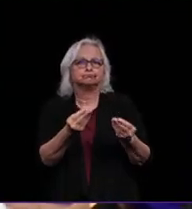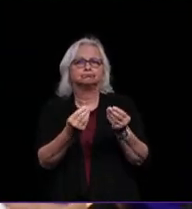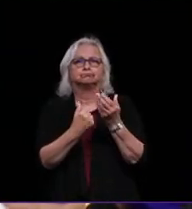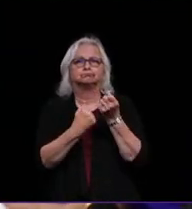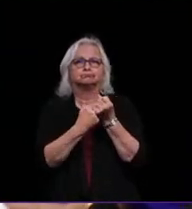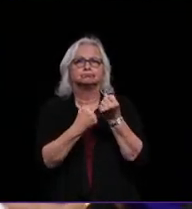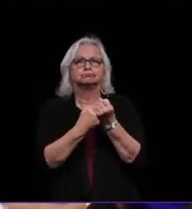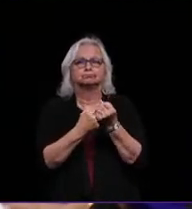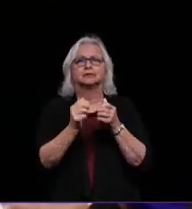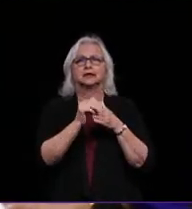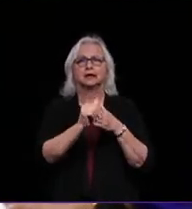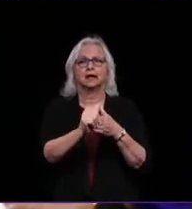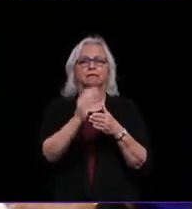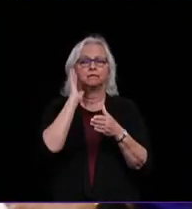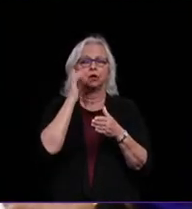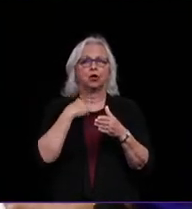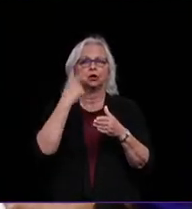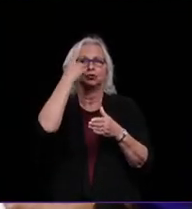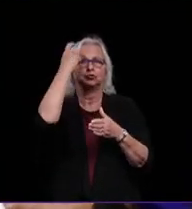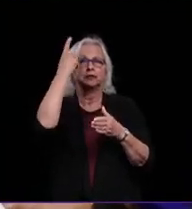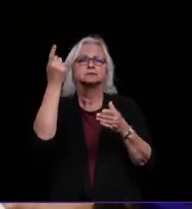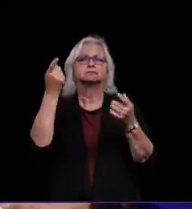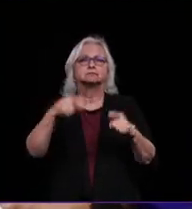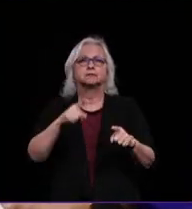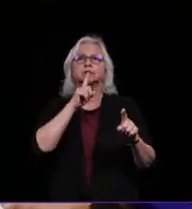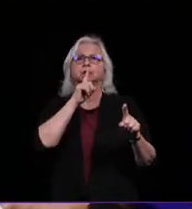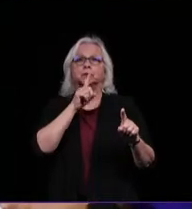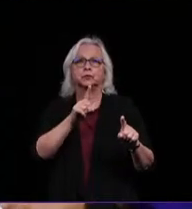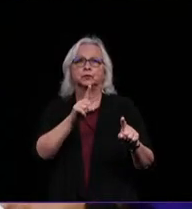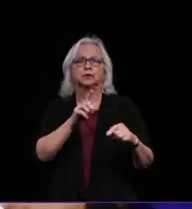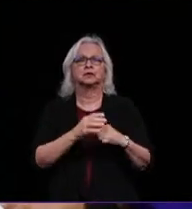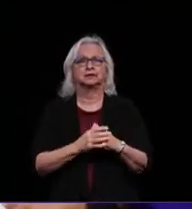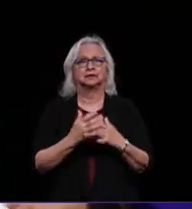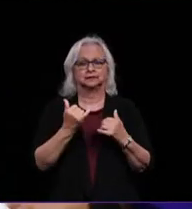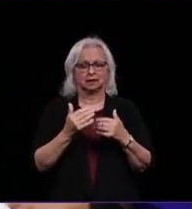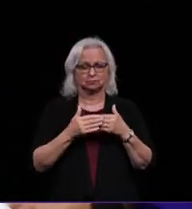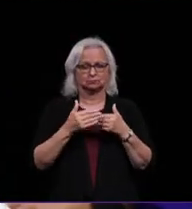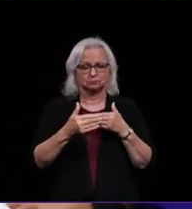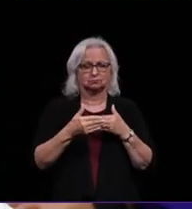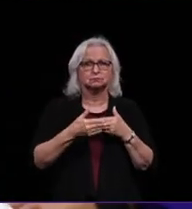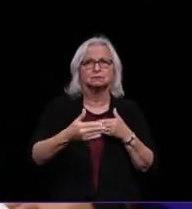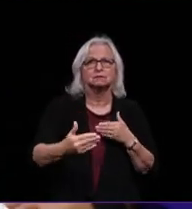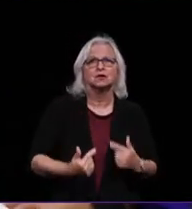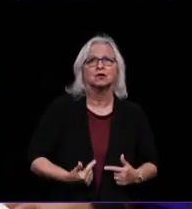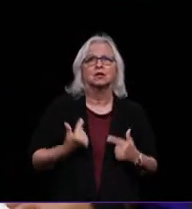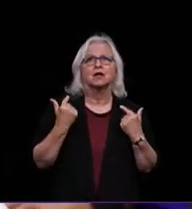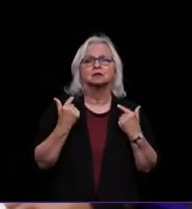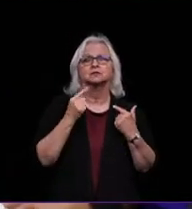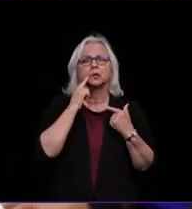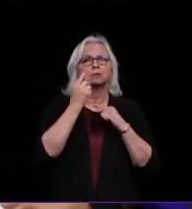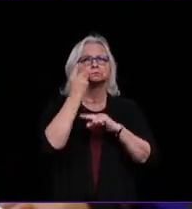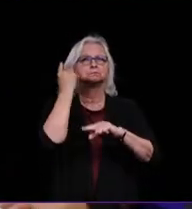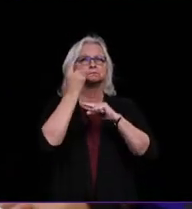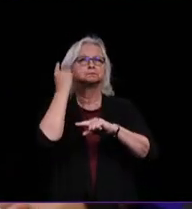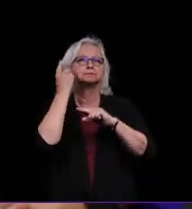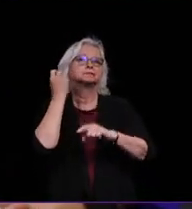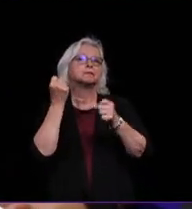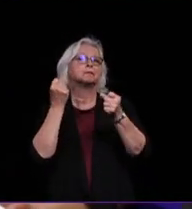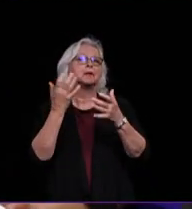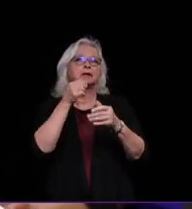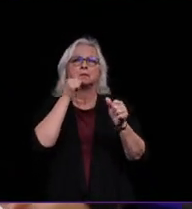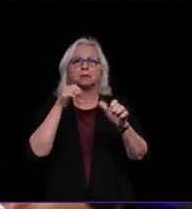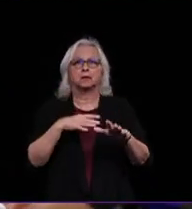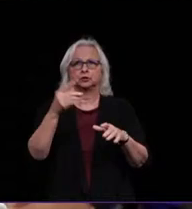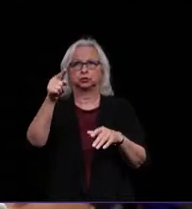on this journey to make our dreams a reality. As we enter the next phase of our lives, may we reflect on the many blessings that you